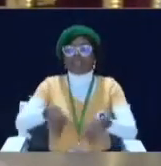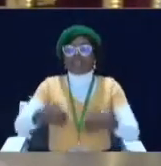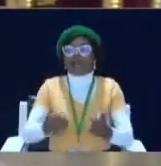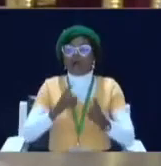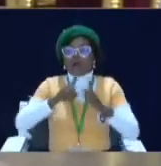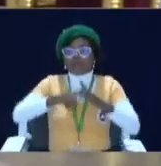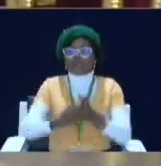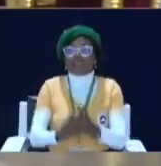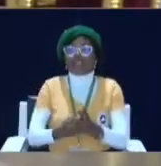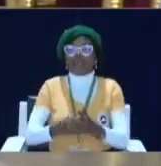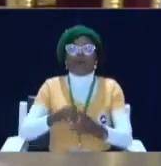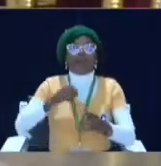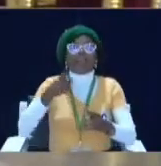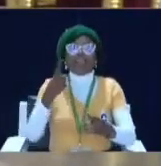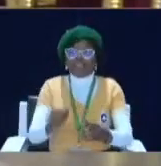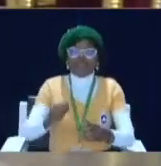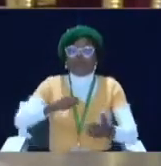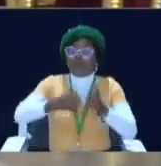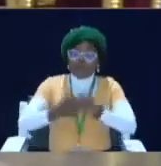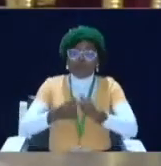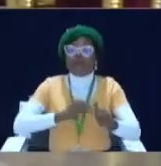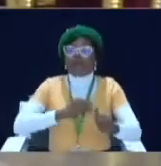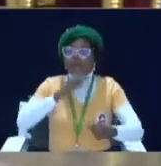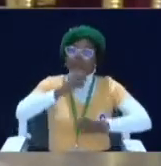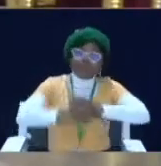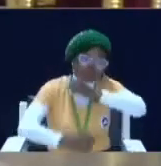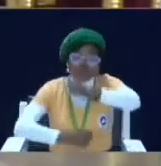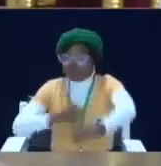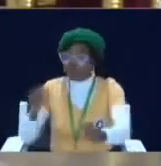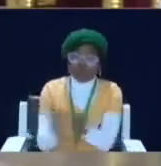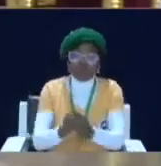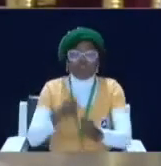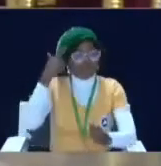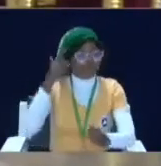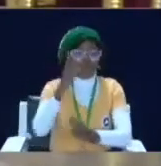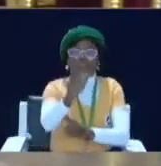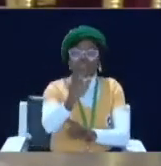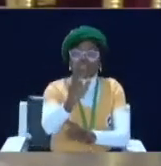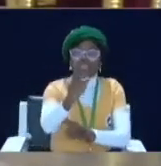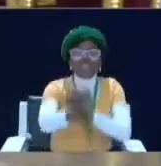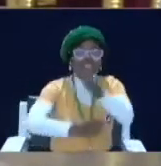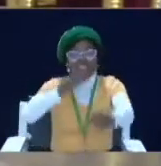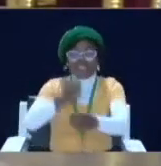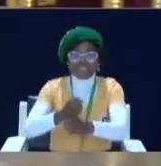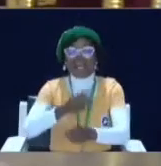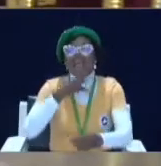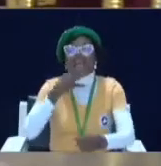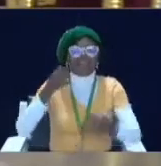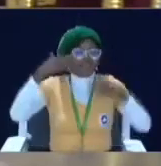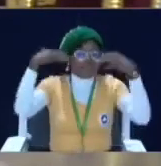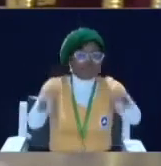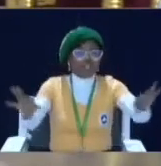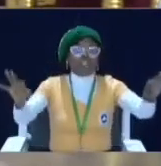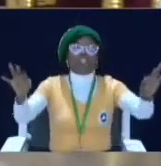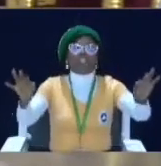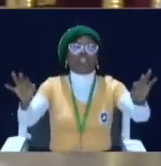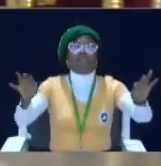tin ba fa lati bi odun mi meta, lenu osu meta merin ti mo join won yi o ti lo